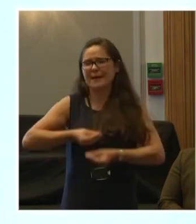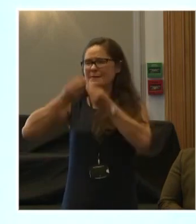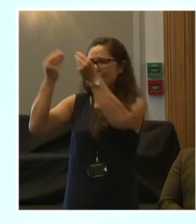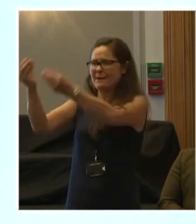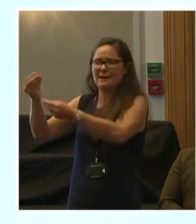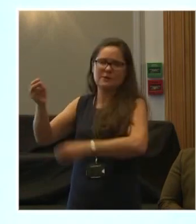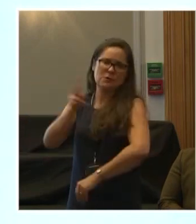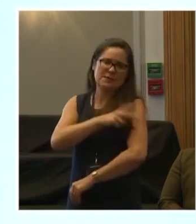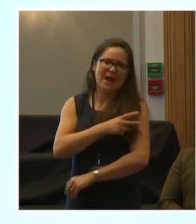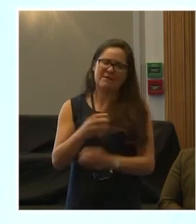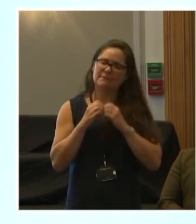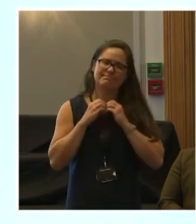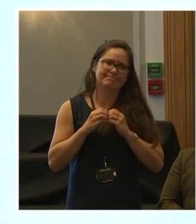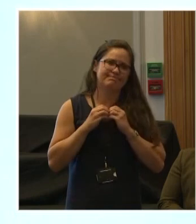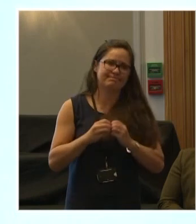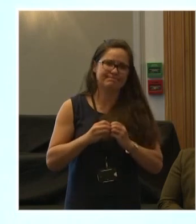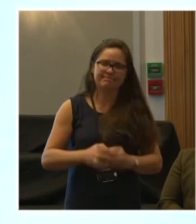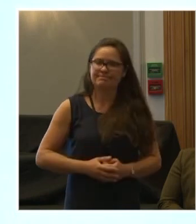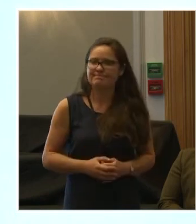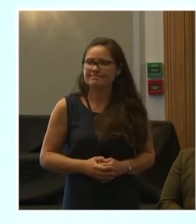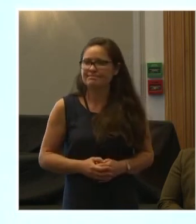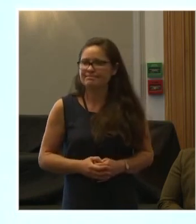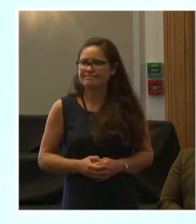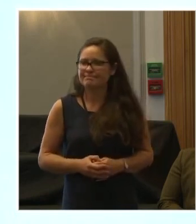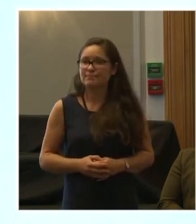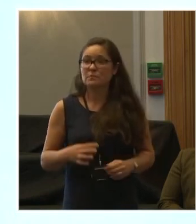I'd be most grateful. Please, could you also hand in your